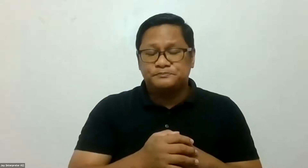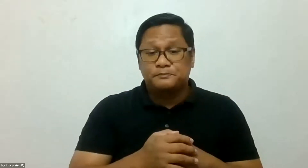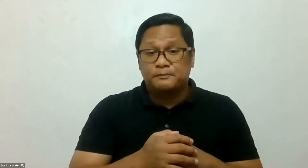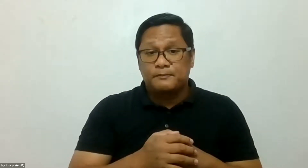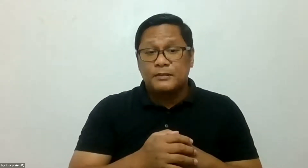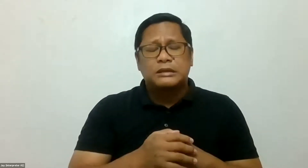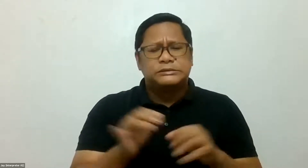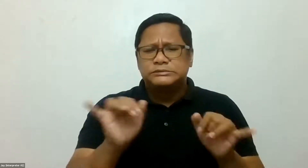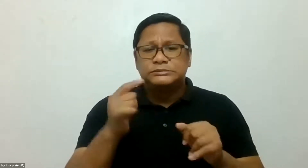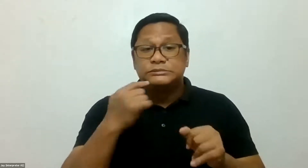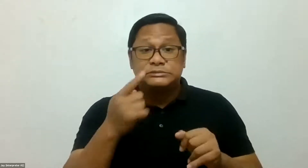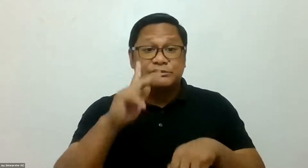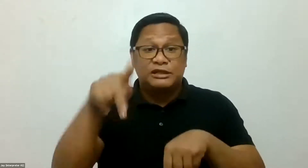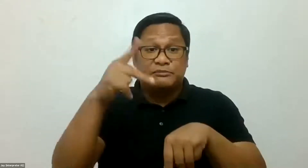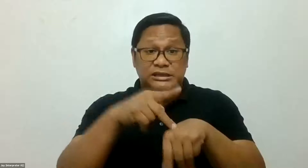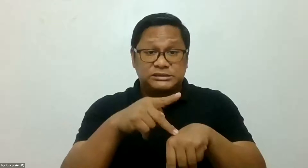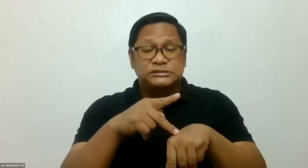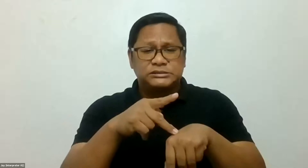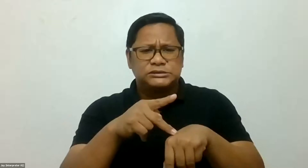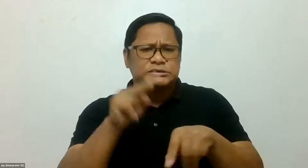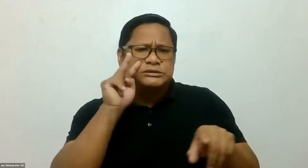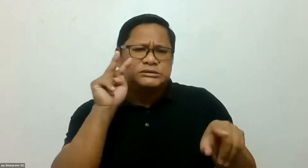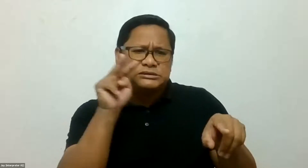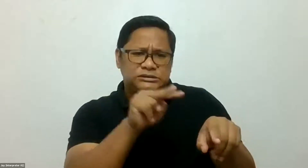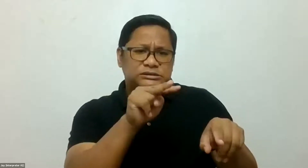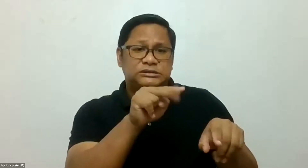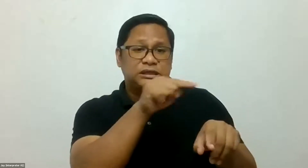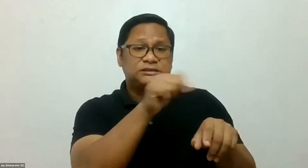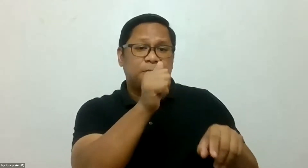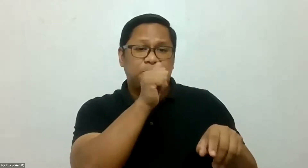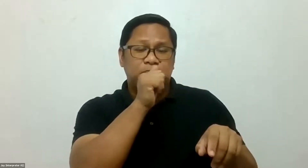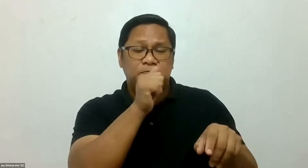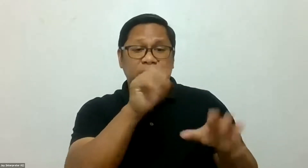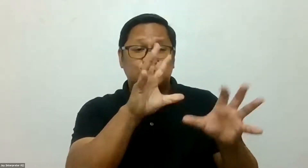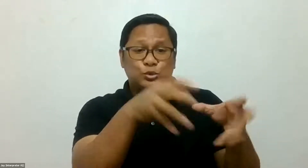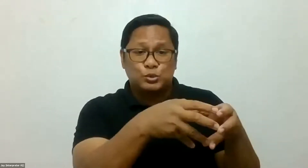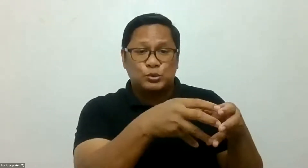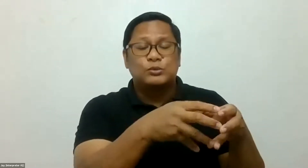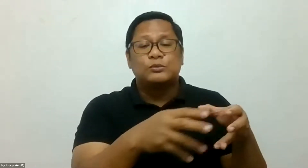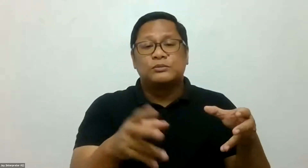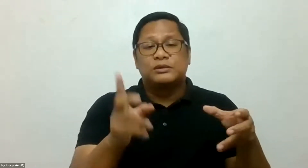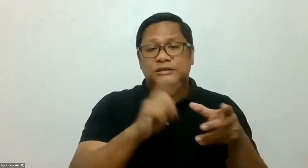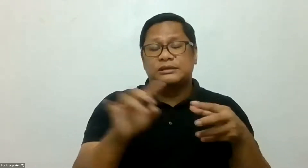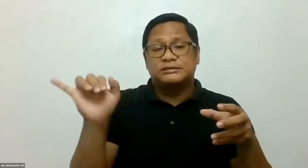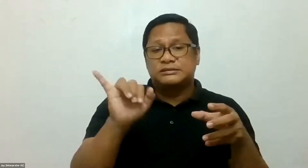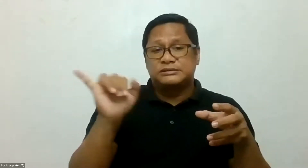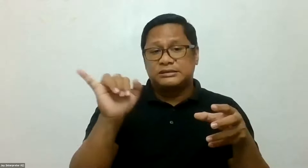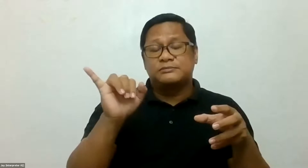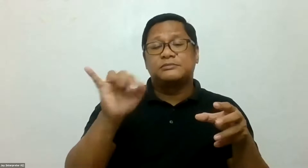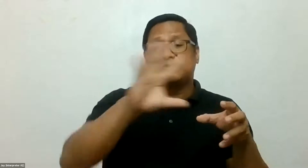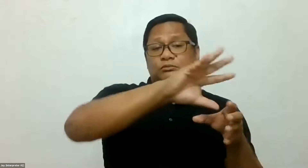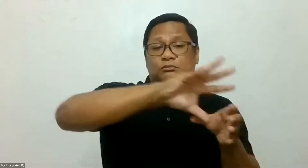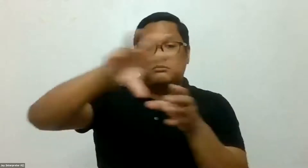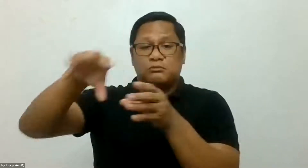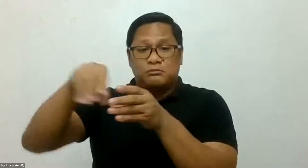as I said, the Philippines looks at the private sector, and here with COVID, we're seeing it now as part of the system.